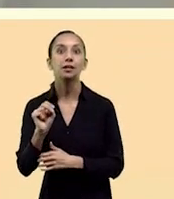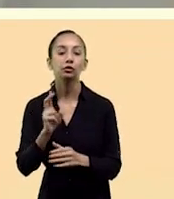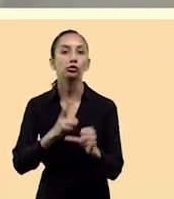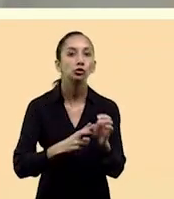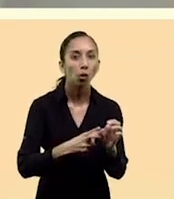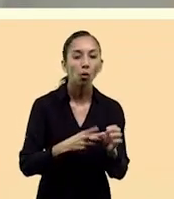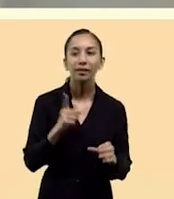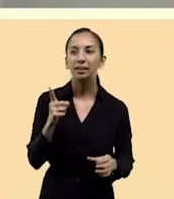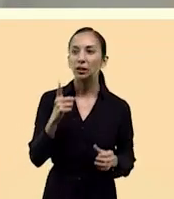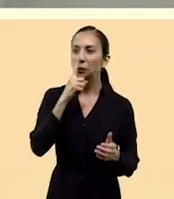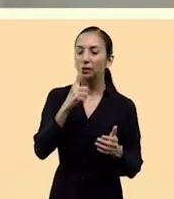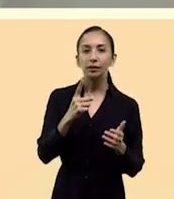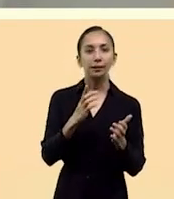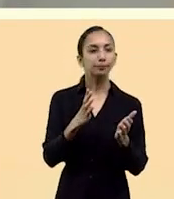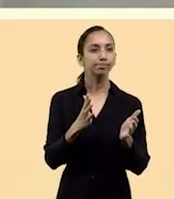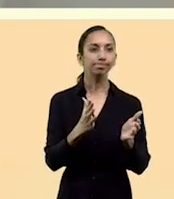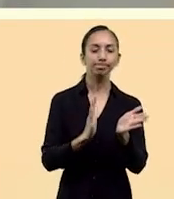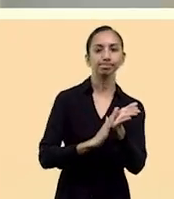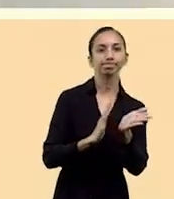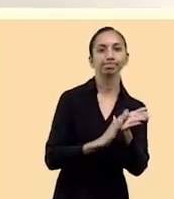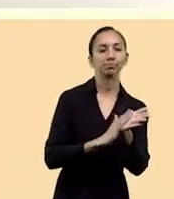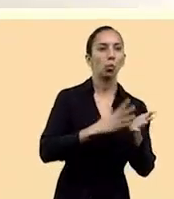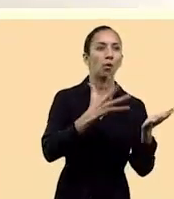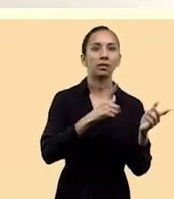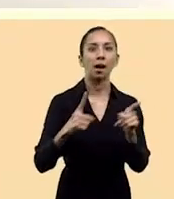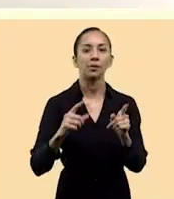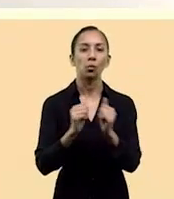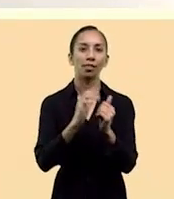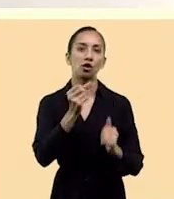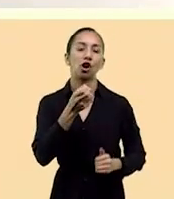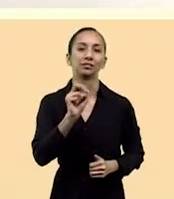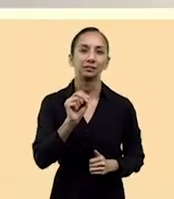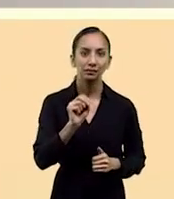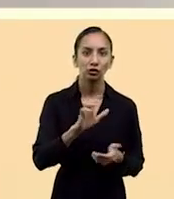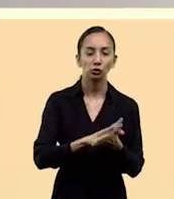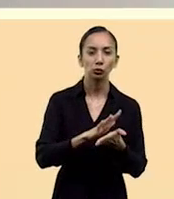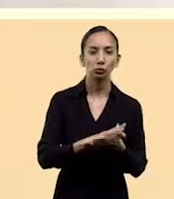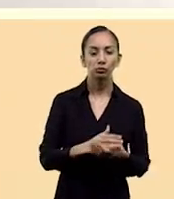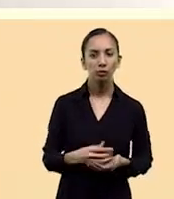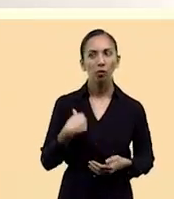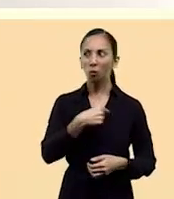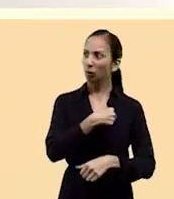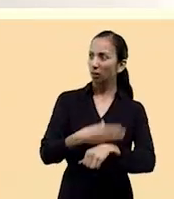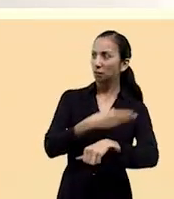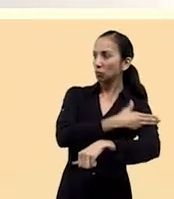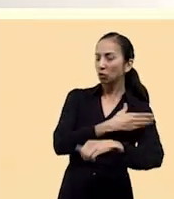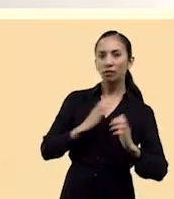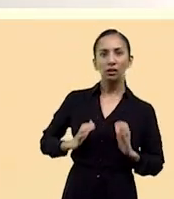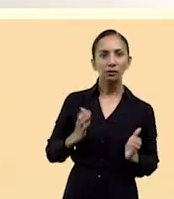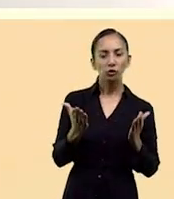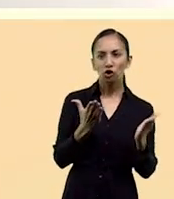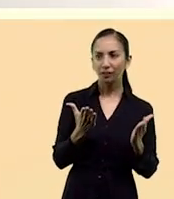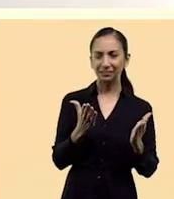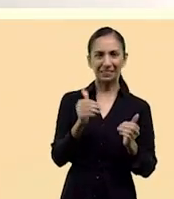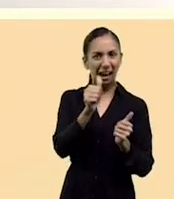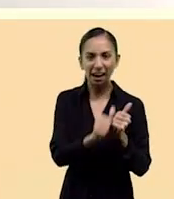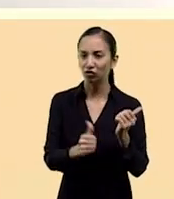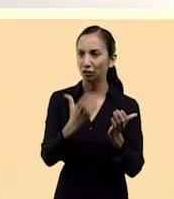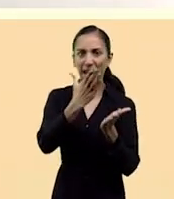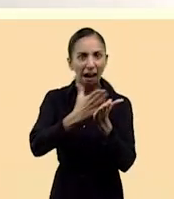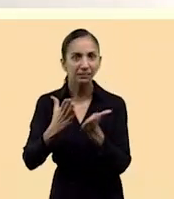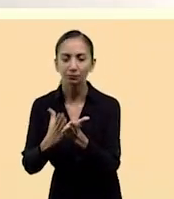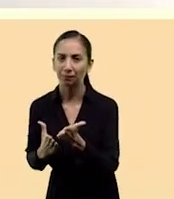highly of the work that's been happening in our Carson schools. We improved customer service in all aspects, with